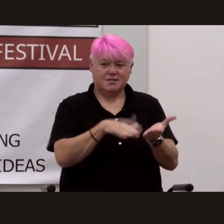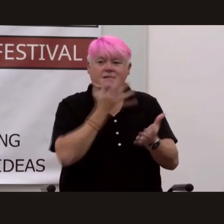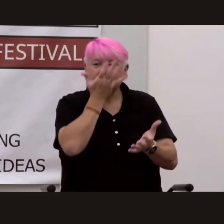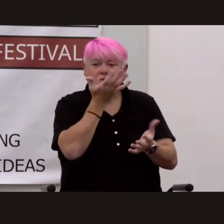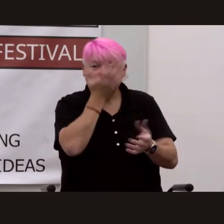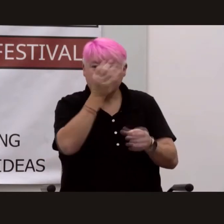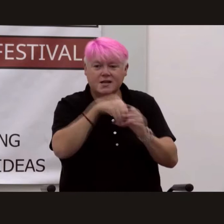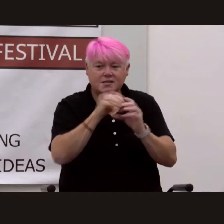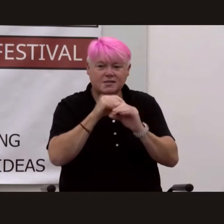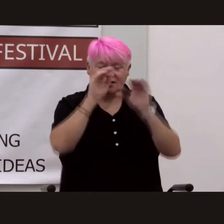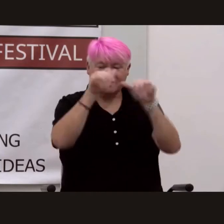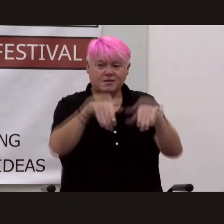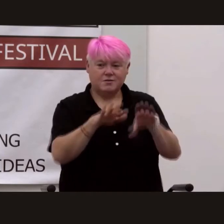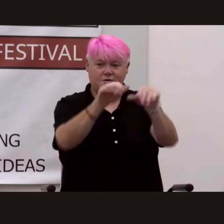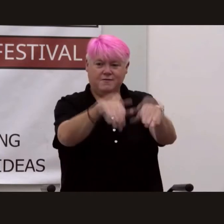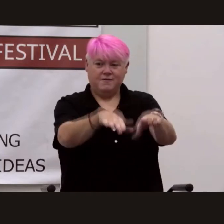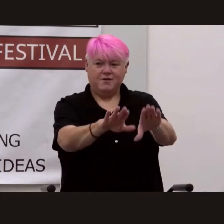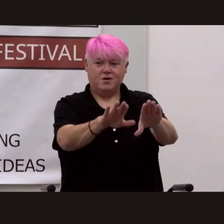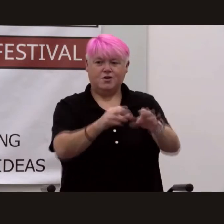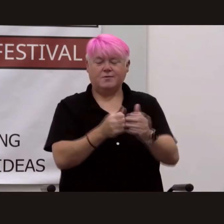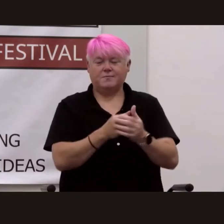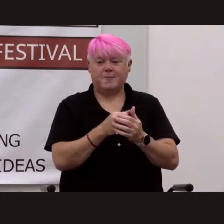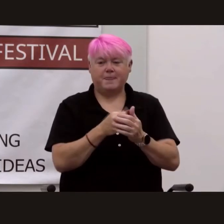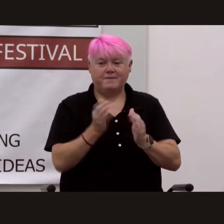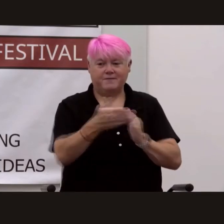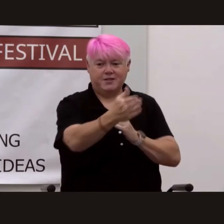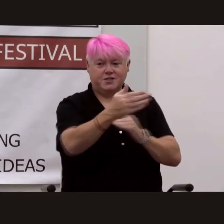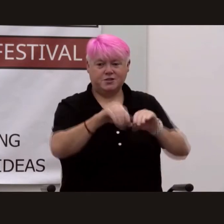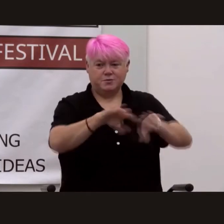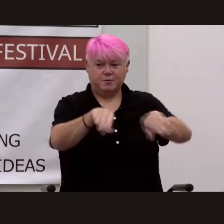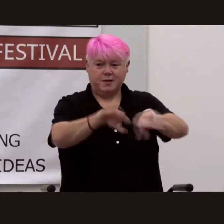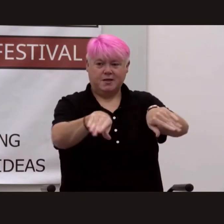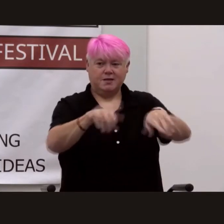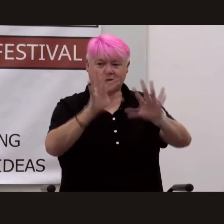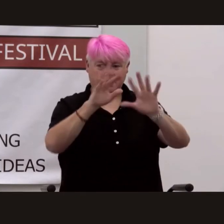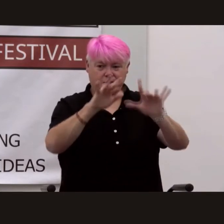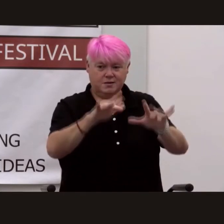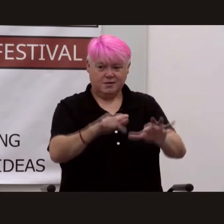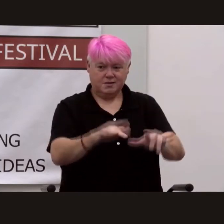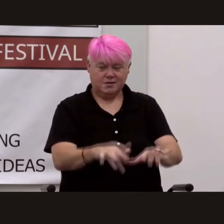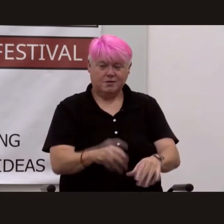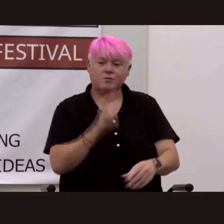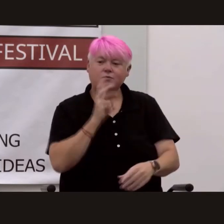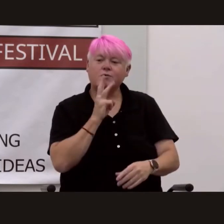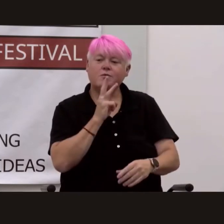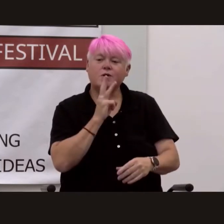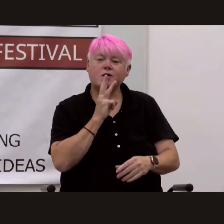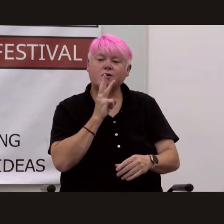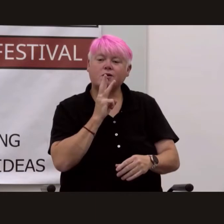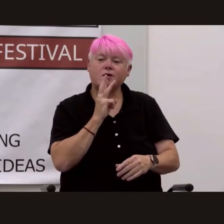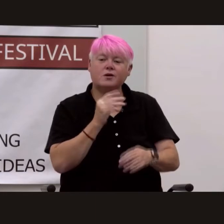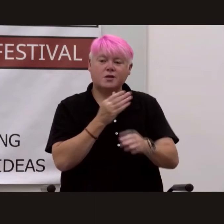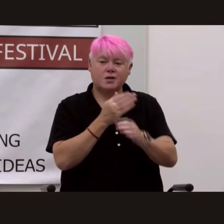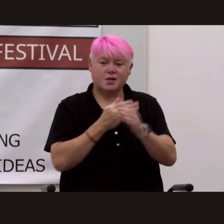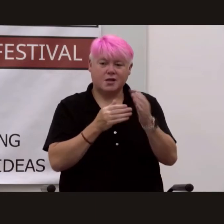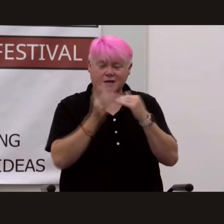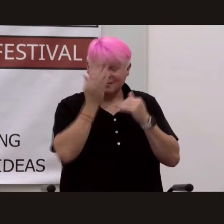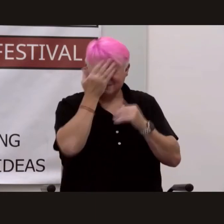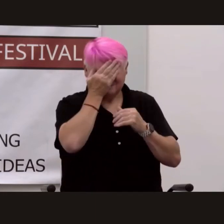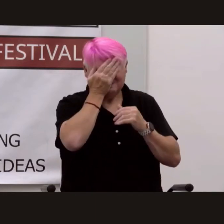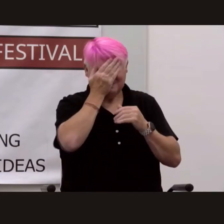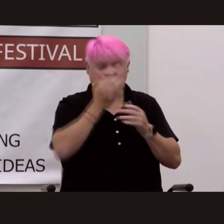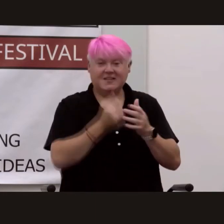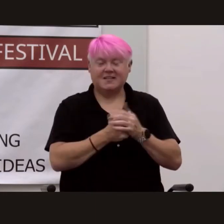river, caught and swimming there. The snow, the water, the hands pressed to his face,